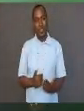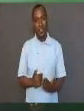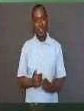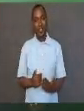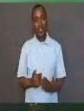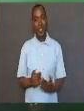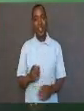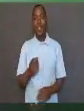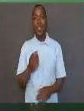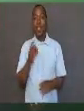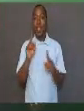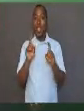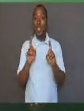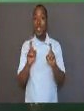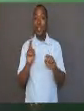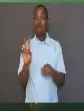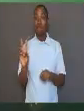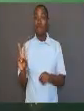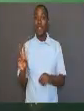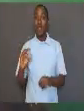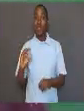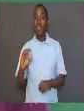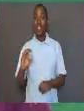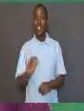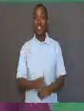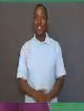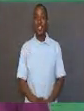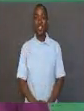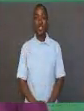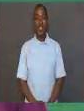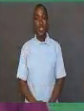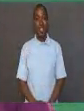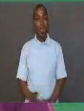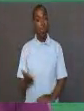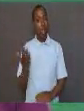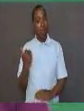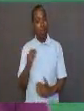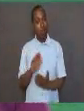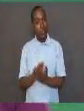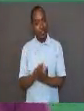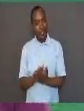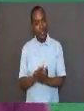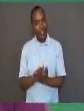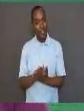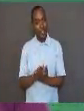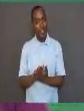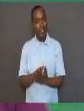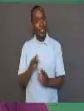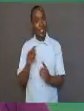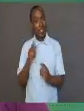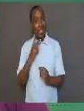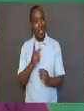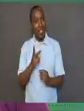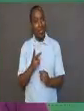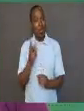on testing for vitamin C. In our last lesson, we looked at